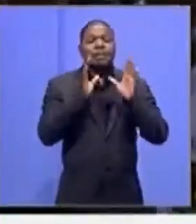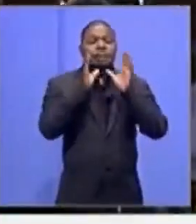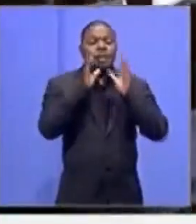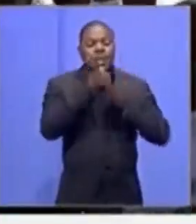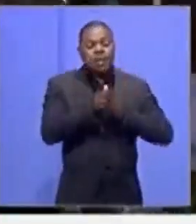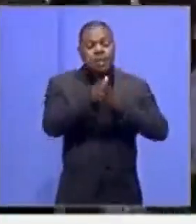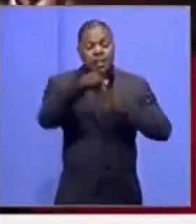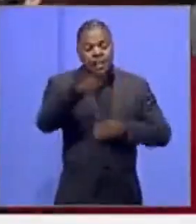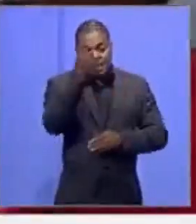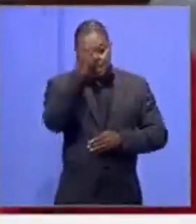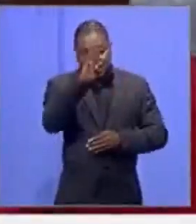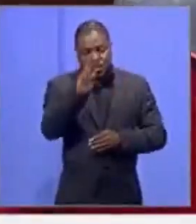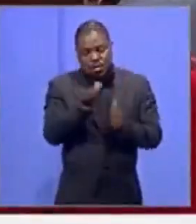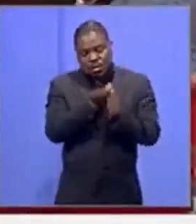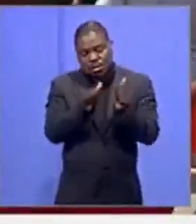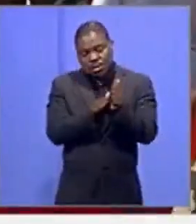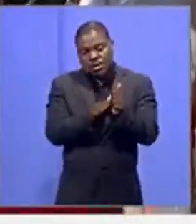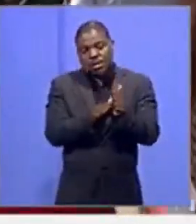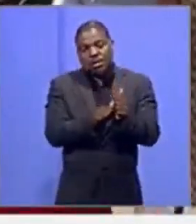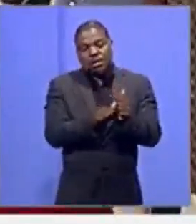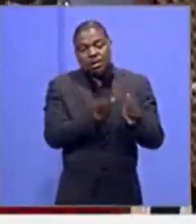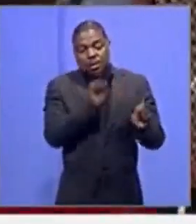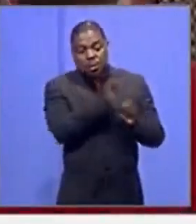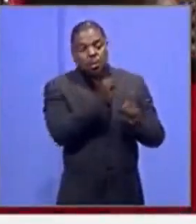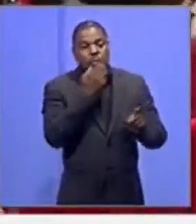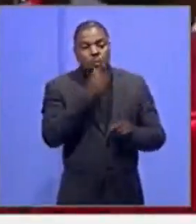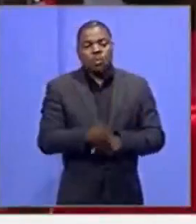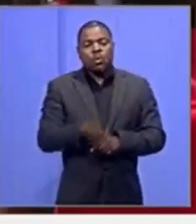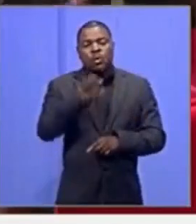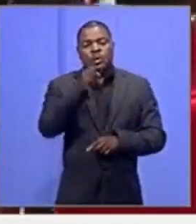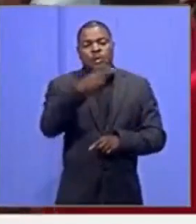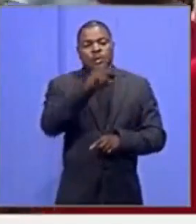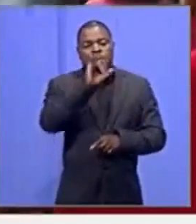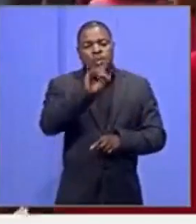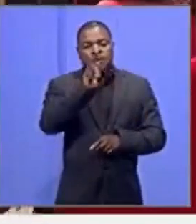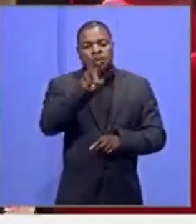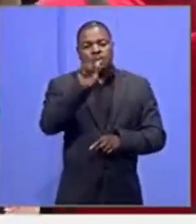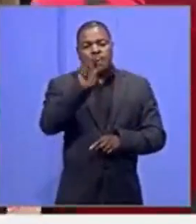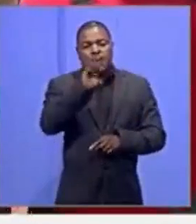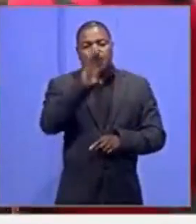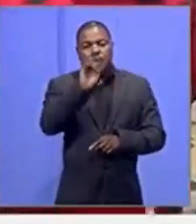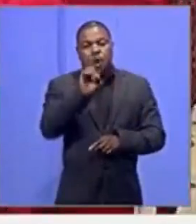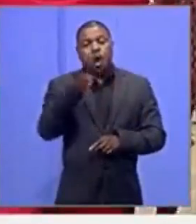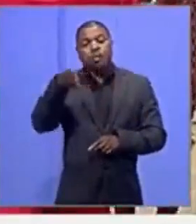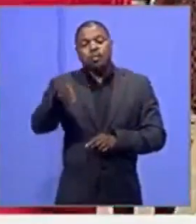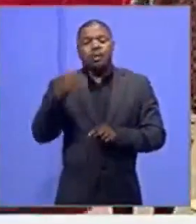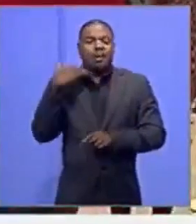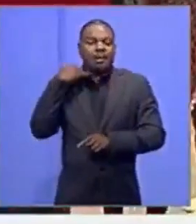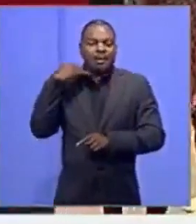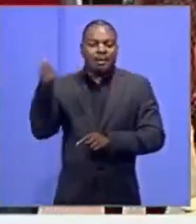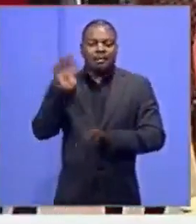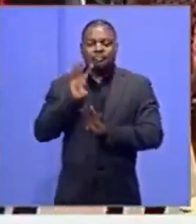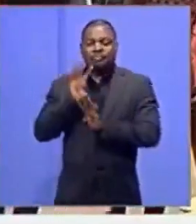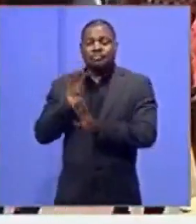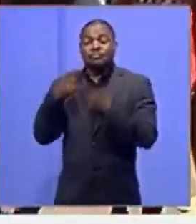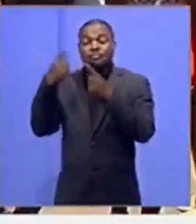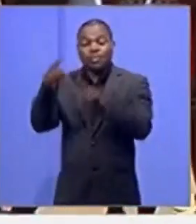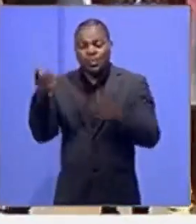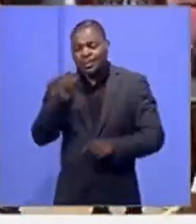Pretoria, motlatša wa gagwe Floyd Shivambu o be a etile pele maloko ka mebileng ya Alexander go leba ka